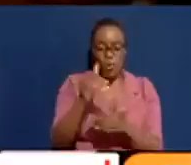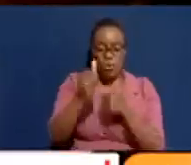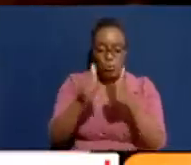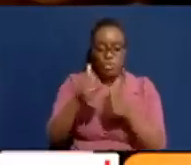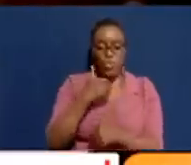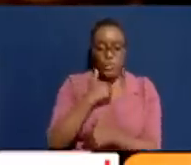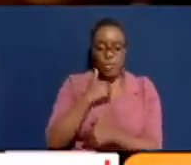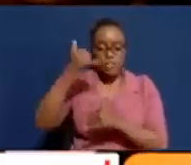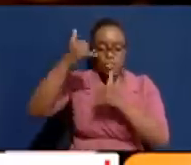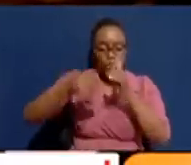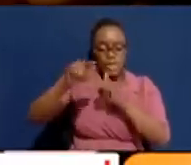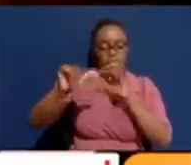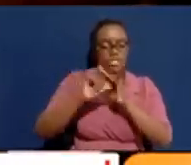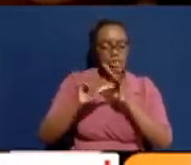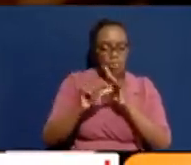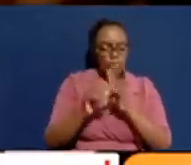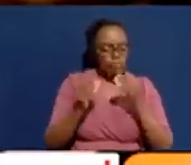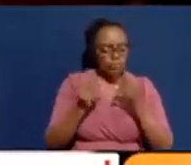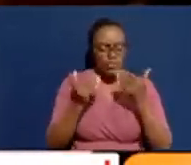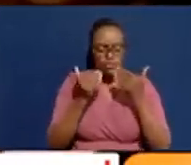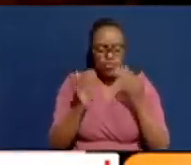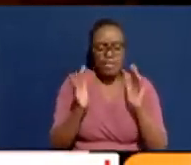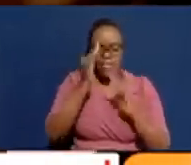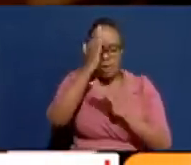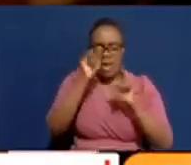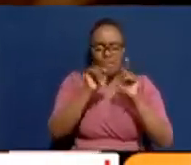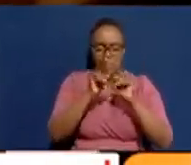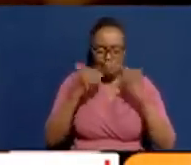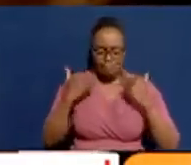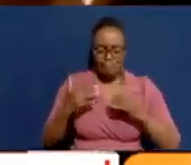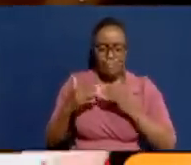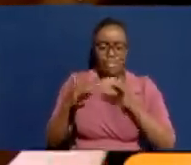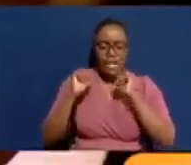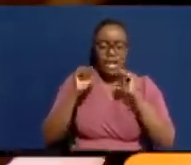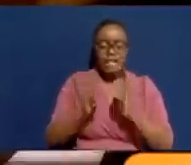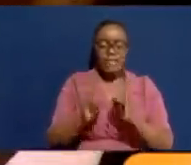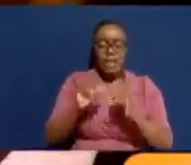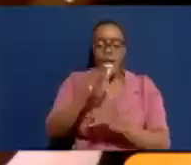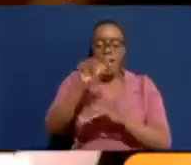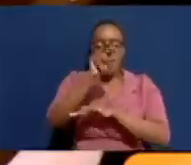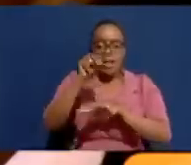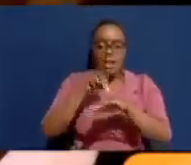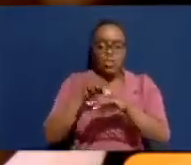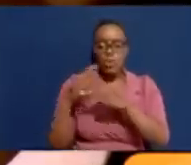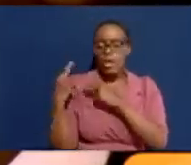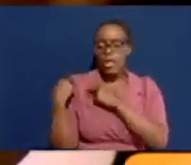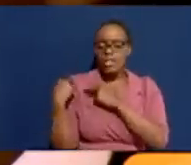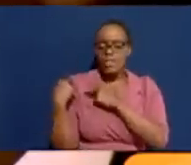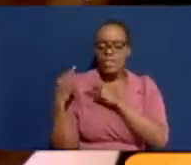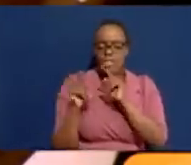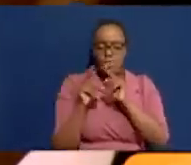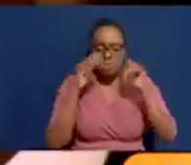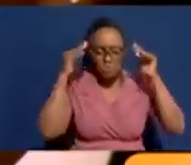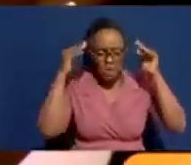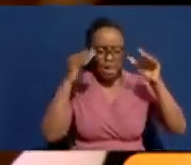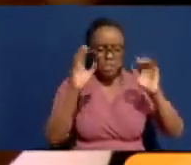have to end this menace once and for all, so that as a leader I can execute my other national duties and not concern